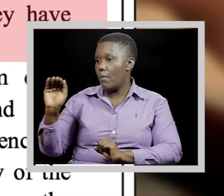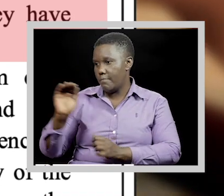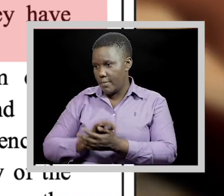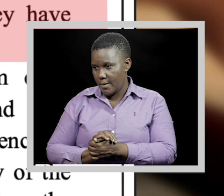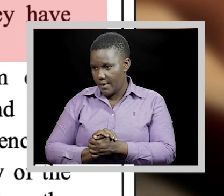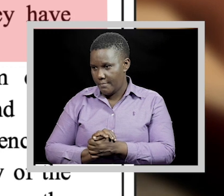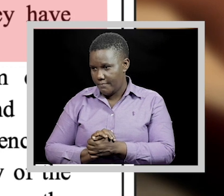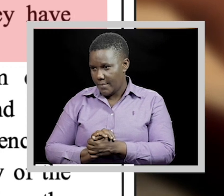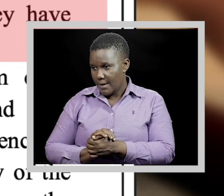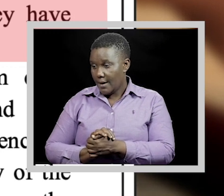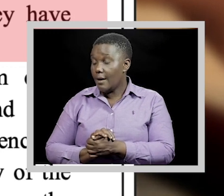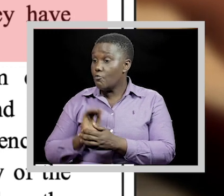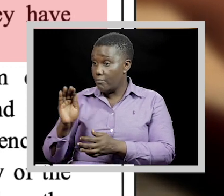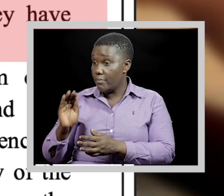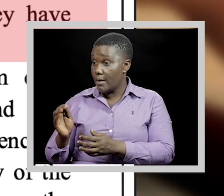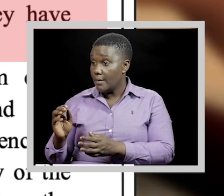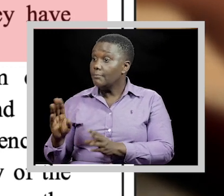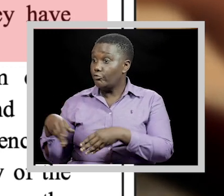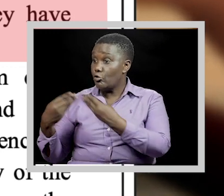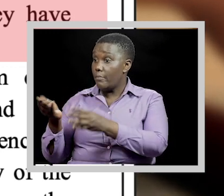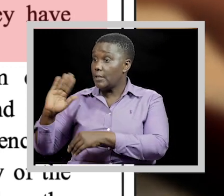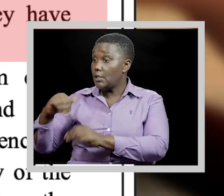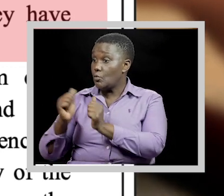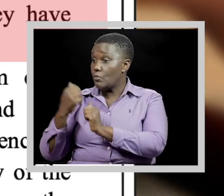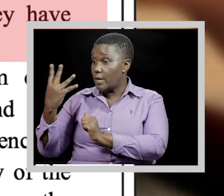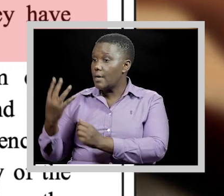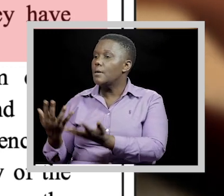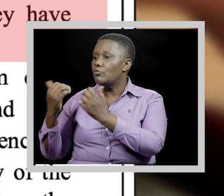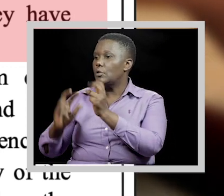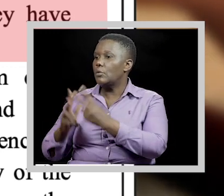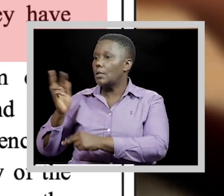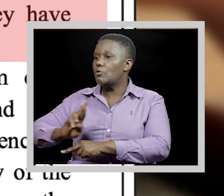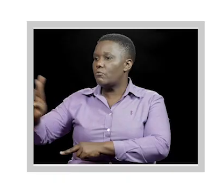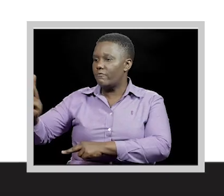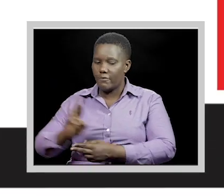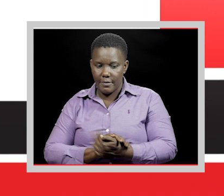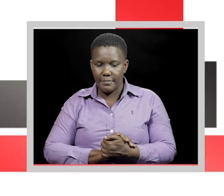inform the parties that they have 14 days in which to enter their appeal.